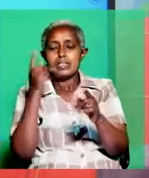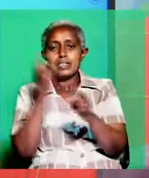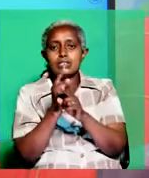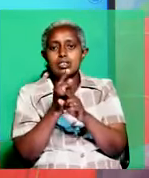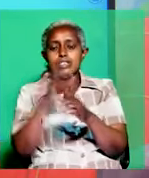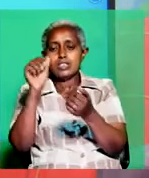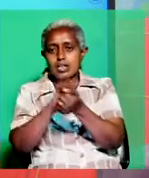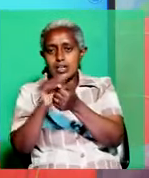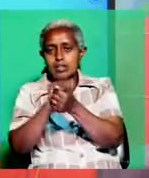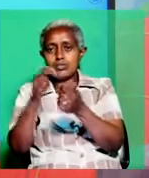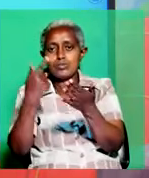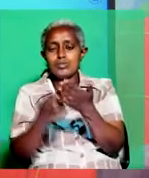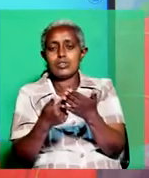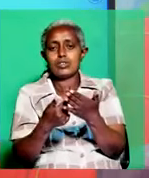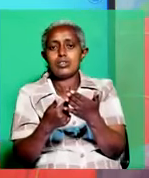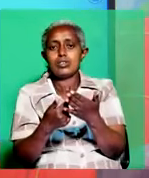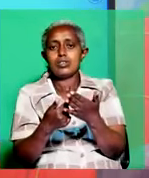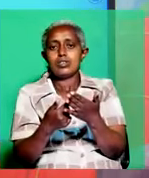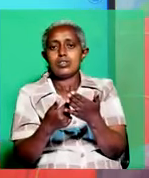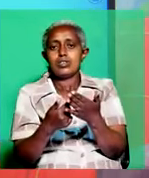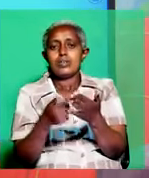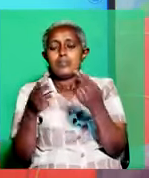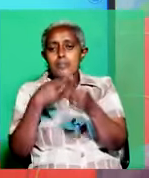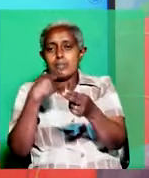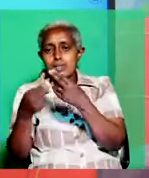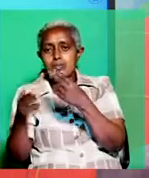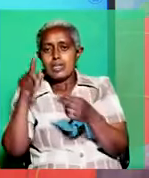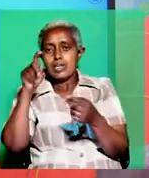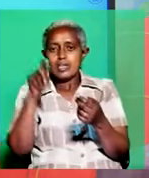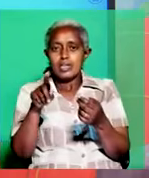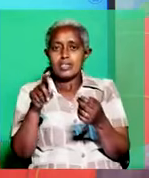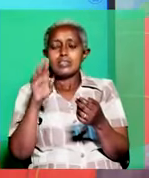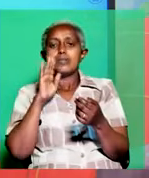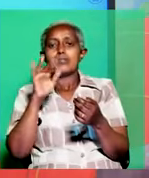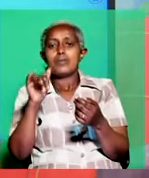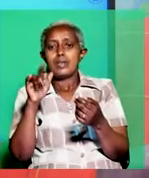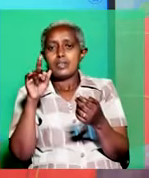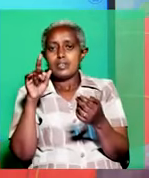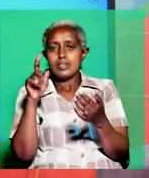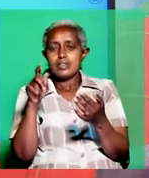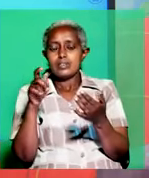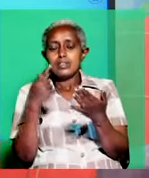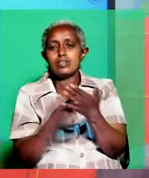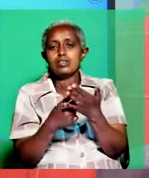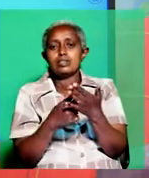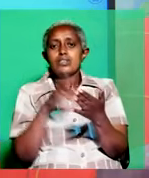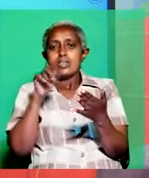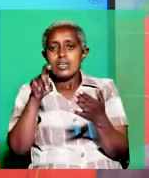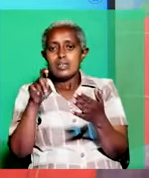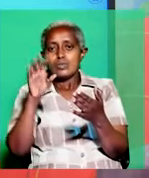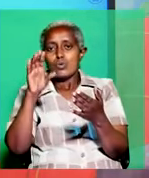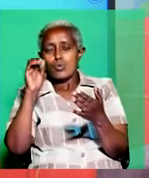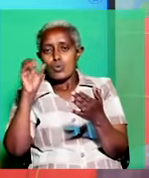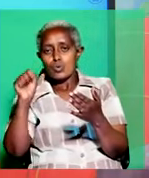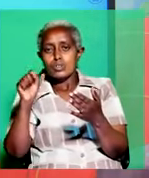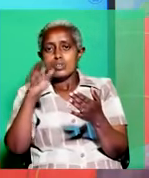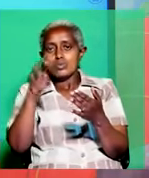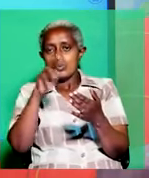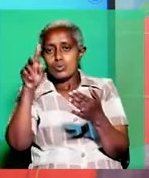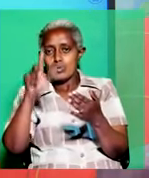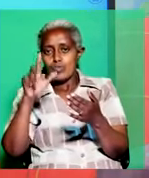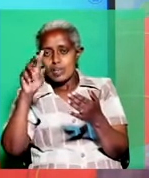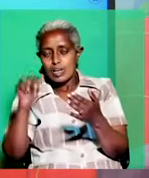cancel 2 here, cancelling 2, multiplying x by this. So you have x cos square root of ln